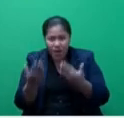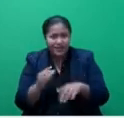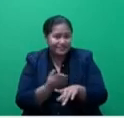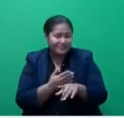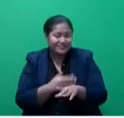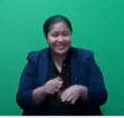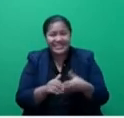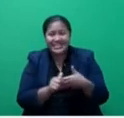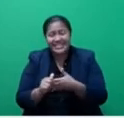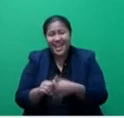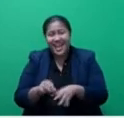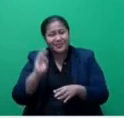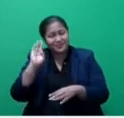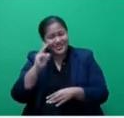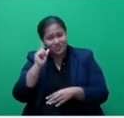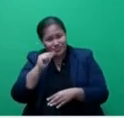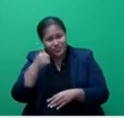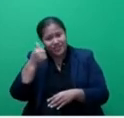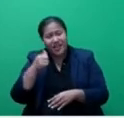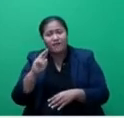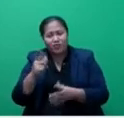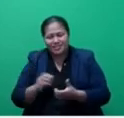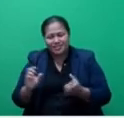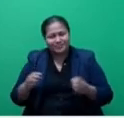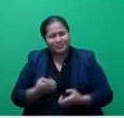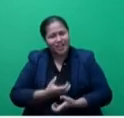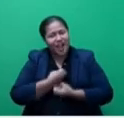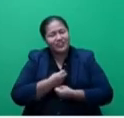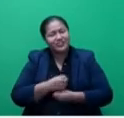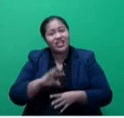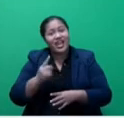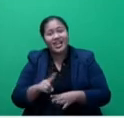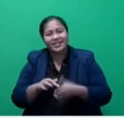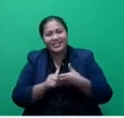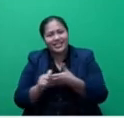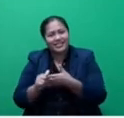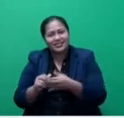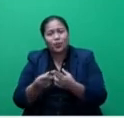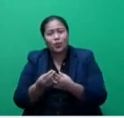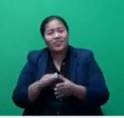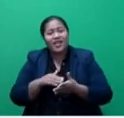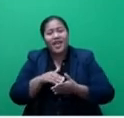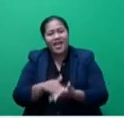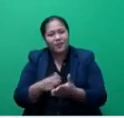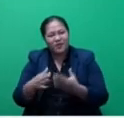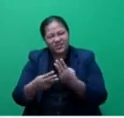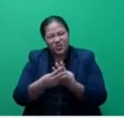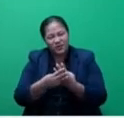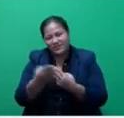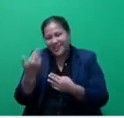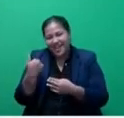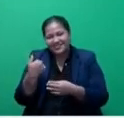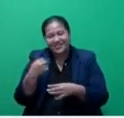Honorable Major General Sithiben Rumbuka, for his courage and leadership at the helm of SEDELPA the last 4 years and over the last 2 as